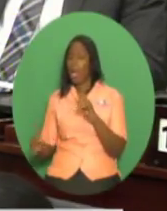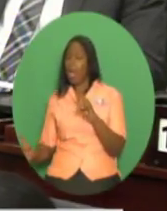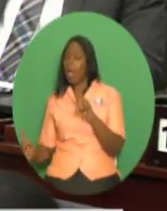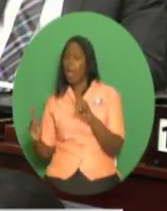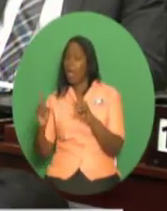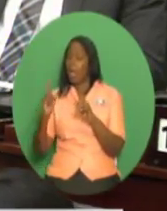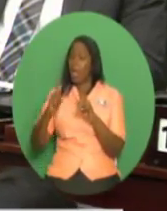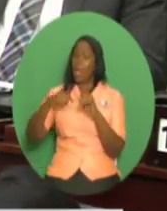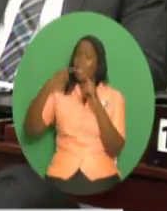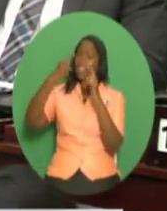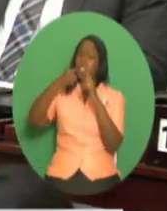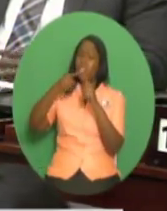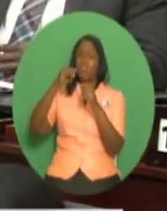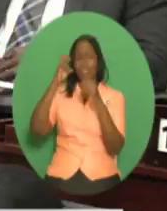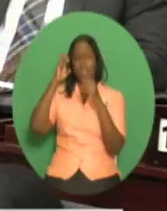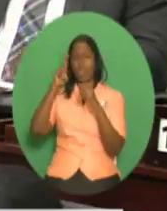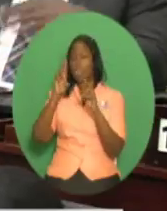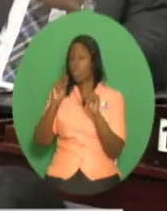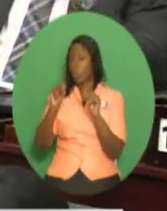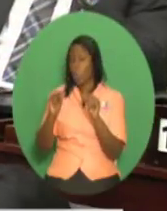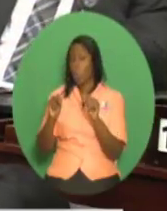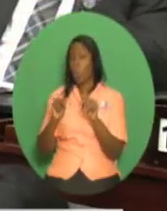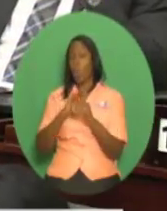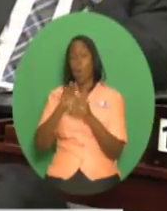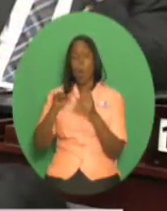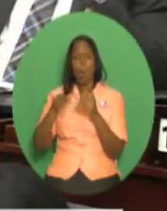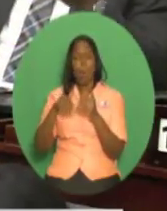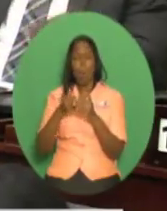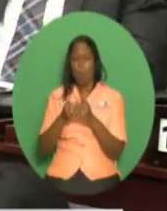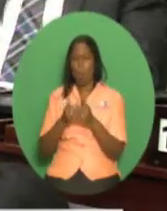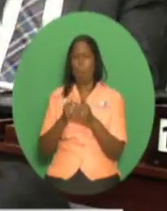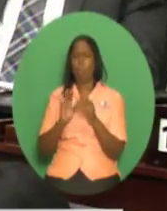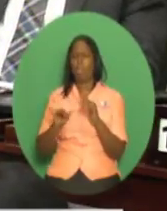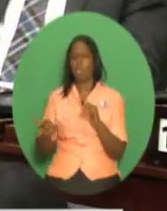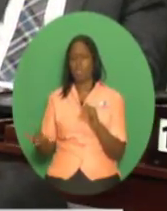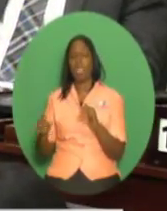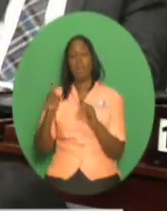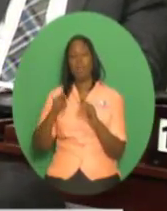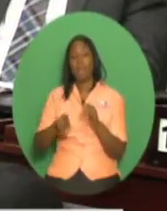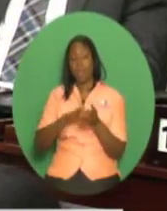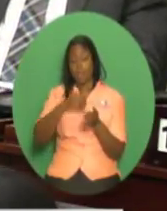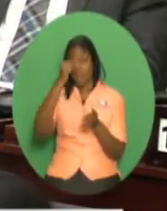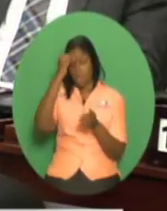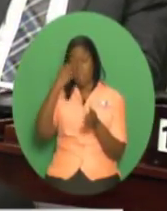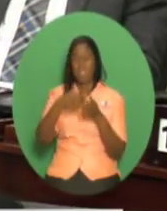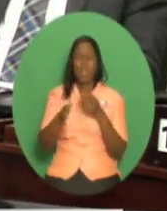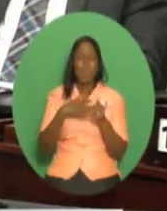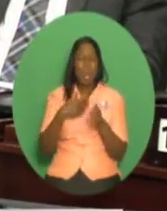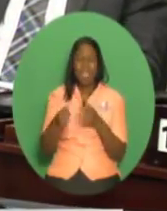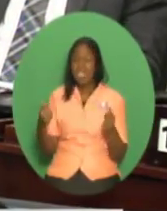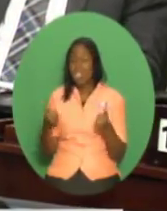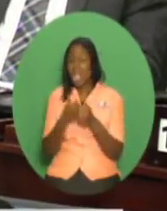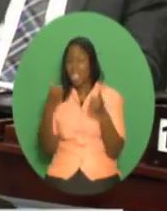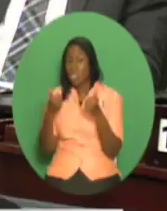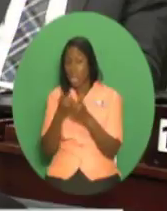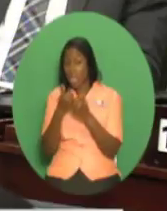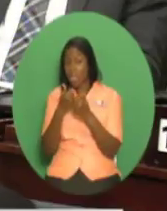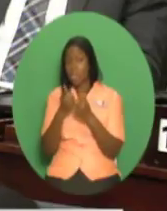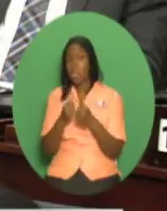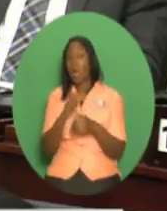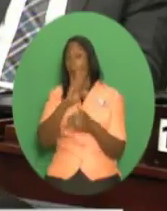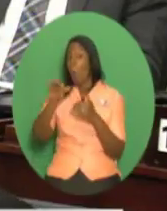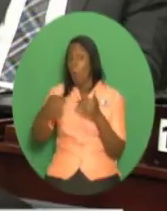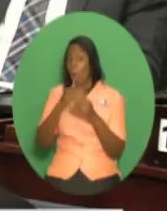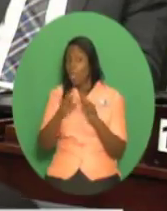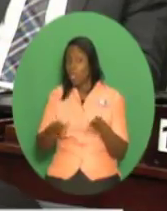regardless of the challenges that child might be facing. It is our